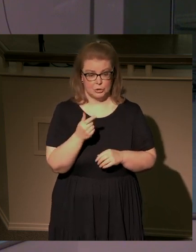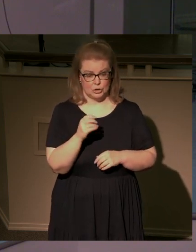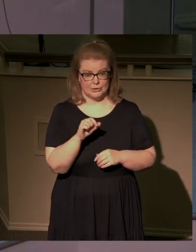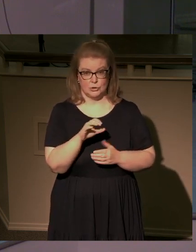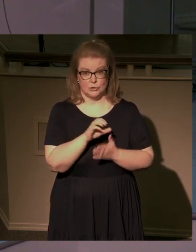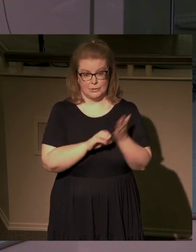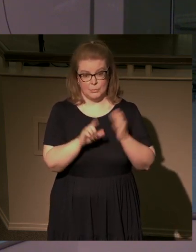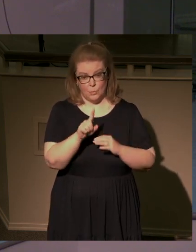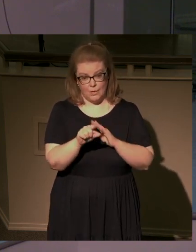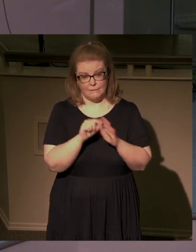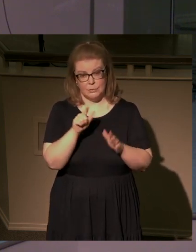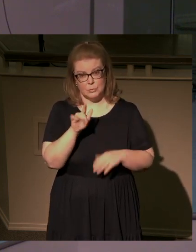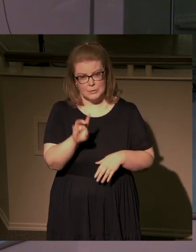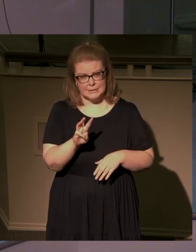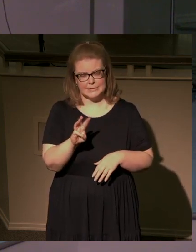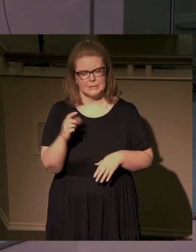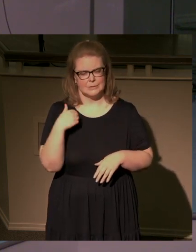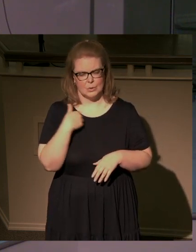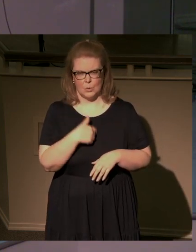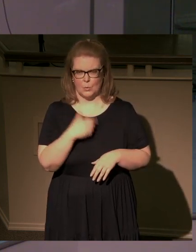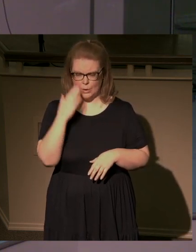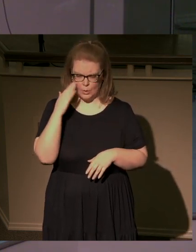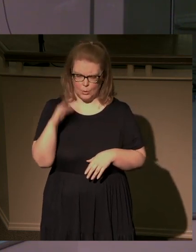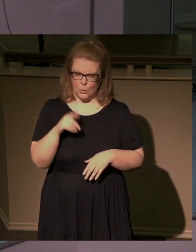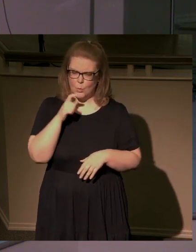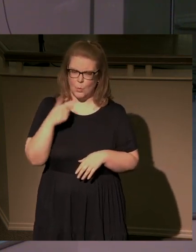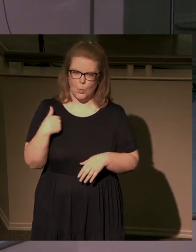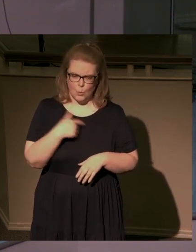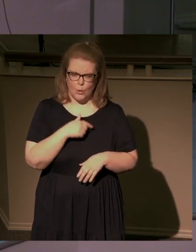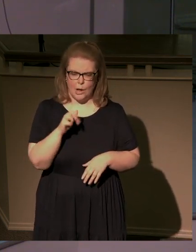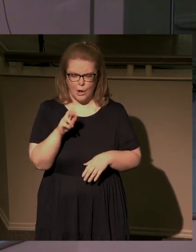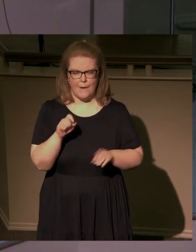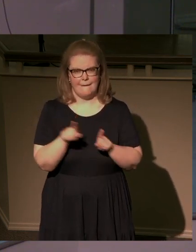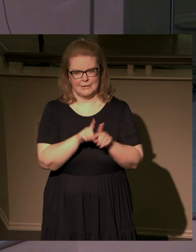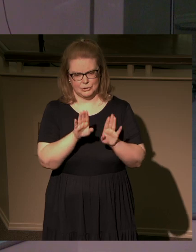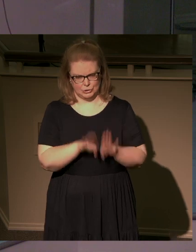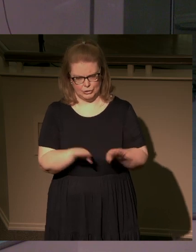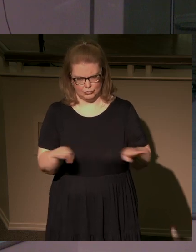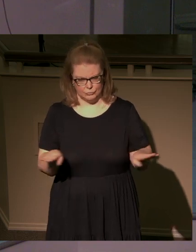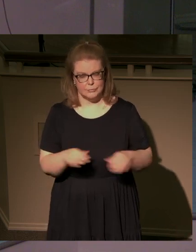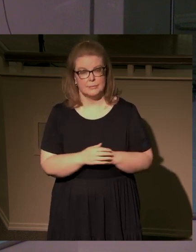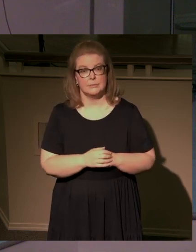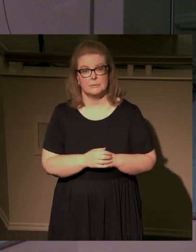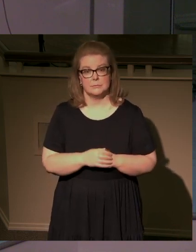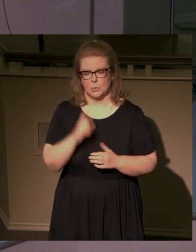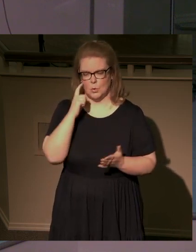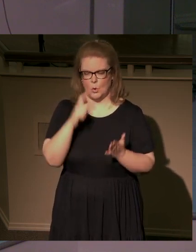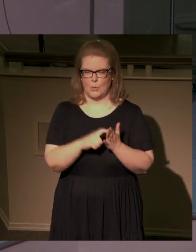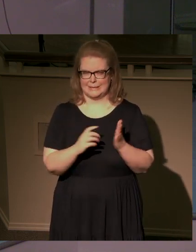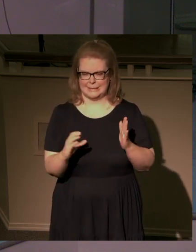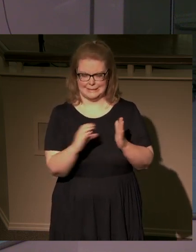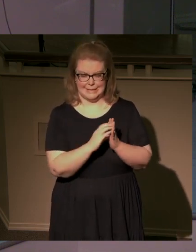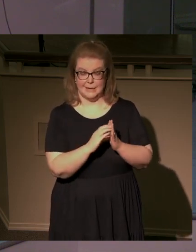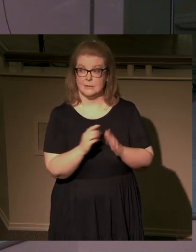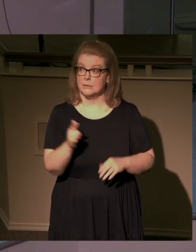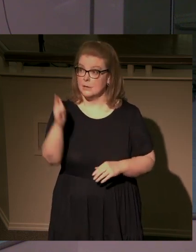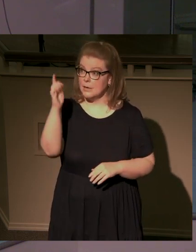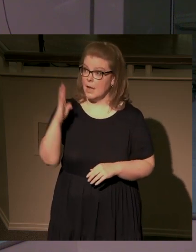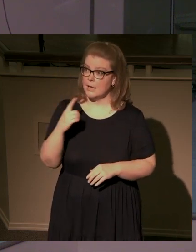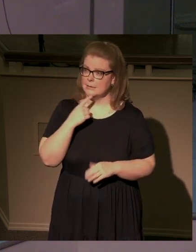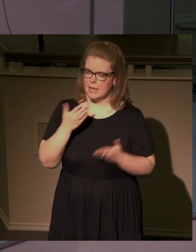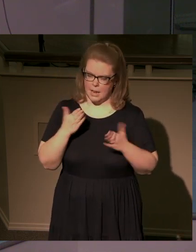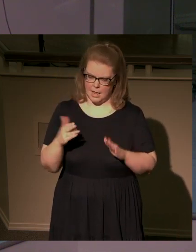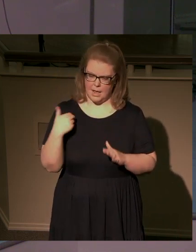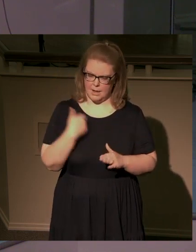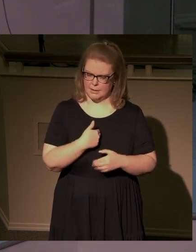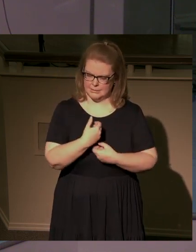of who we are as children. Notice this text so you don't have to flip back and forth. And God said, let us make man